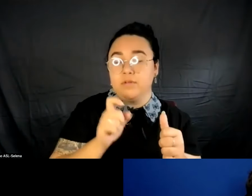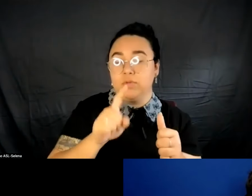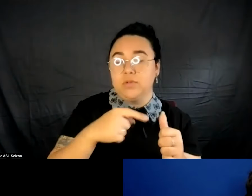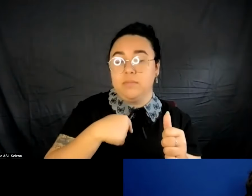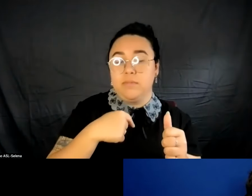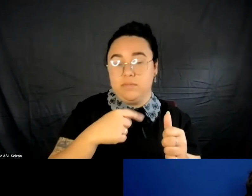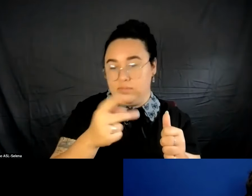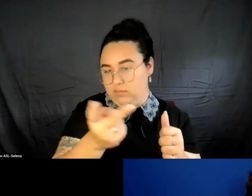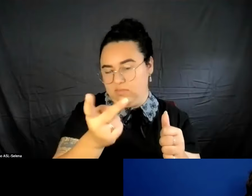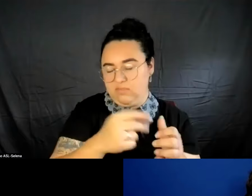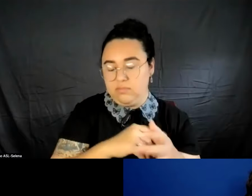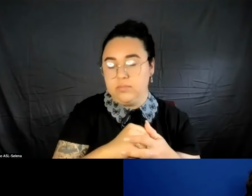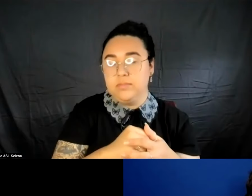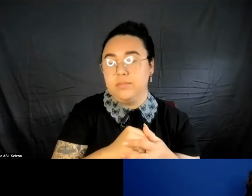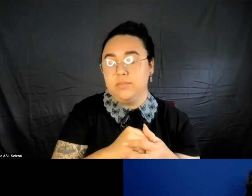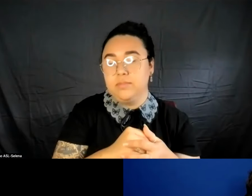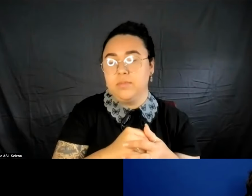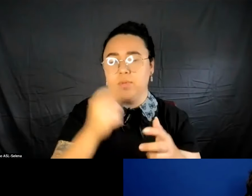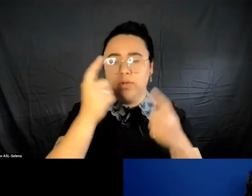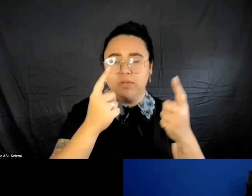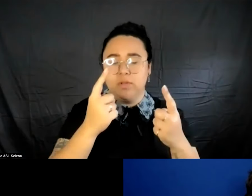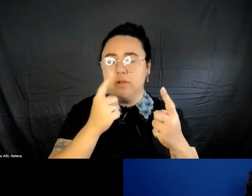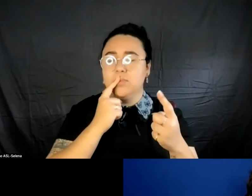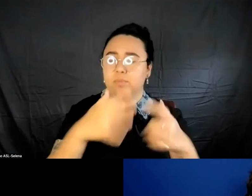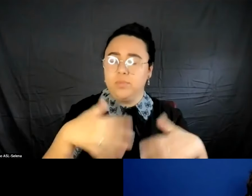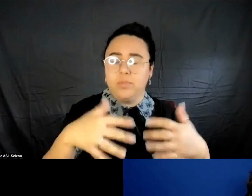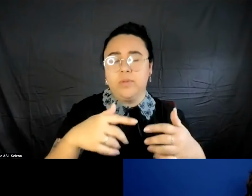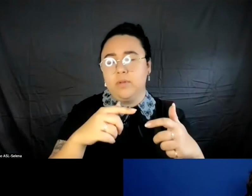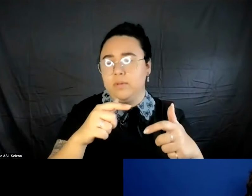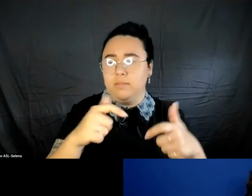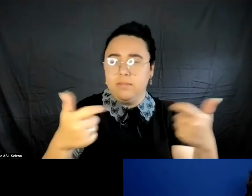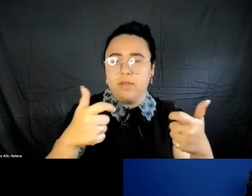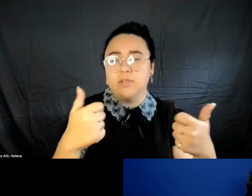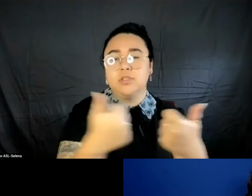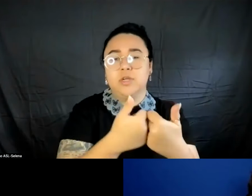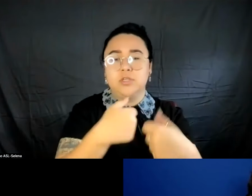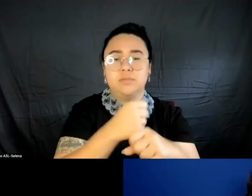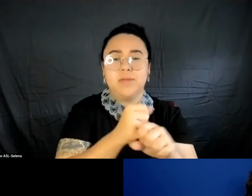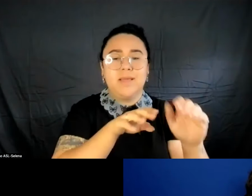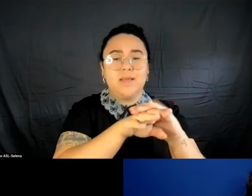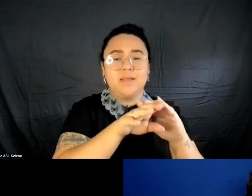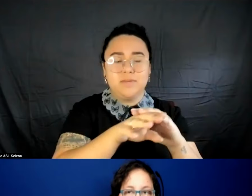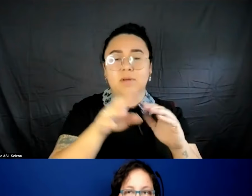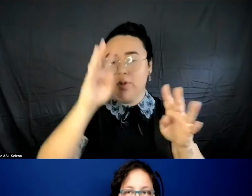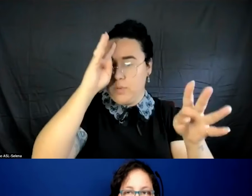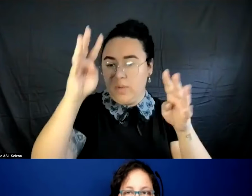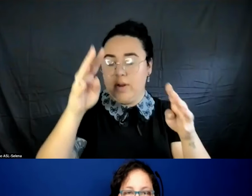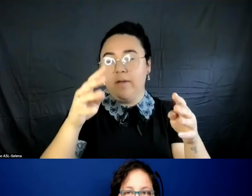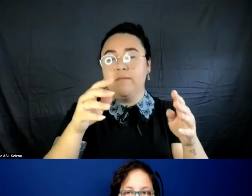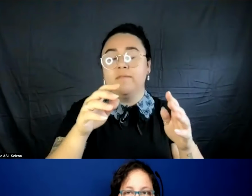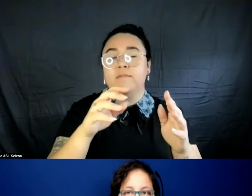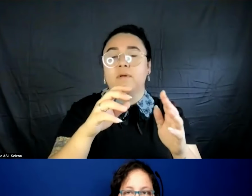ask both of you was, what do you consider the biggest challenges in creating an accessible creative coding platform like p5.js